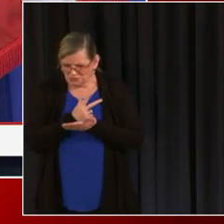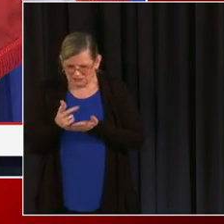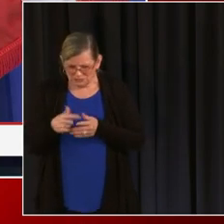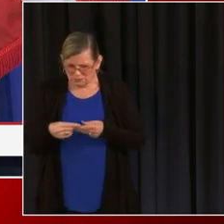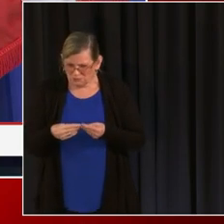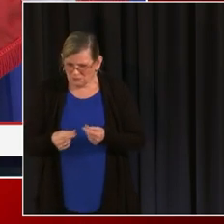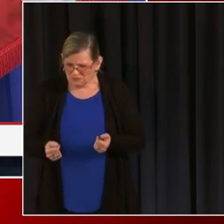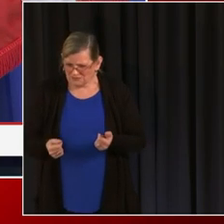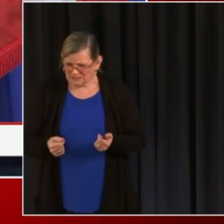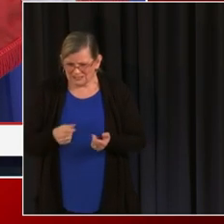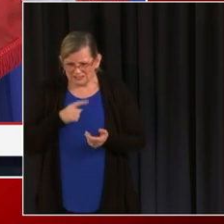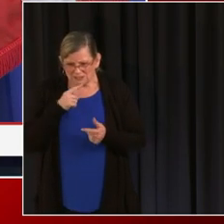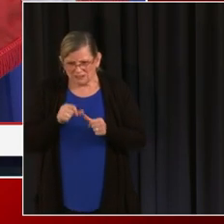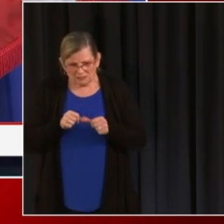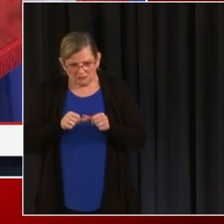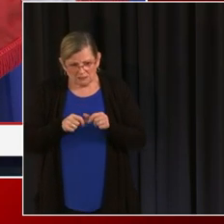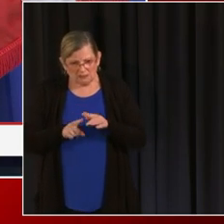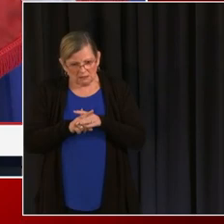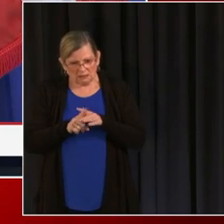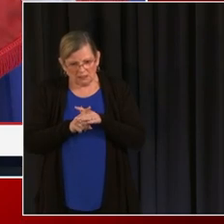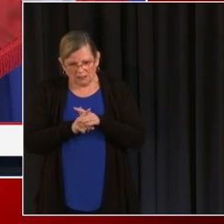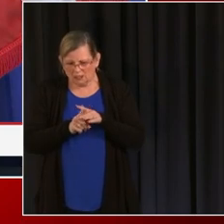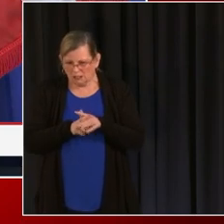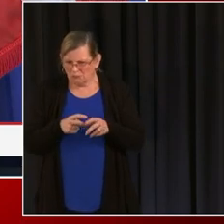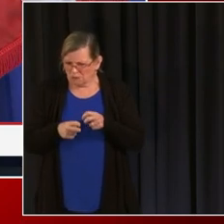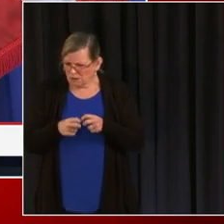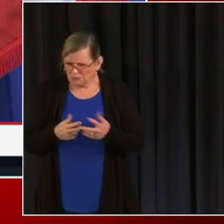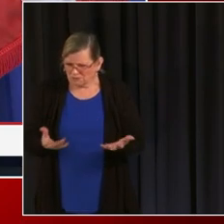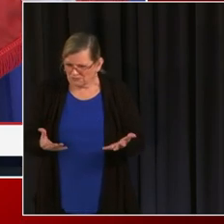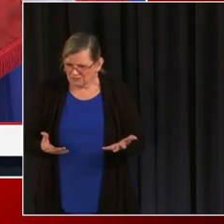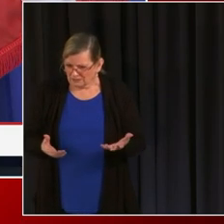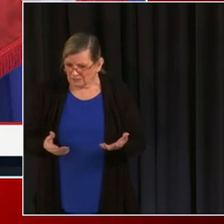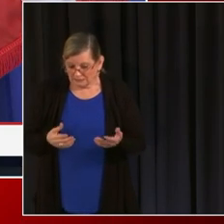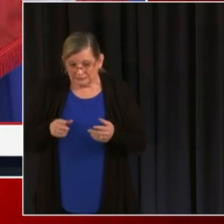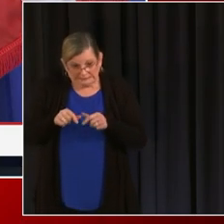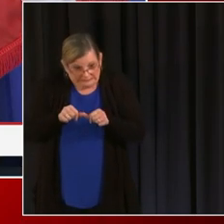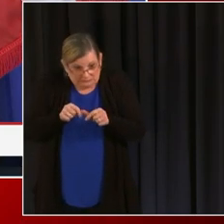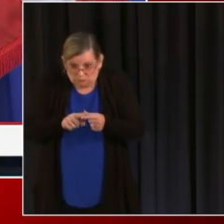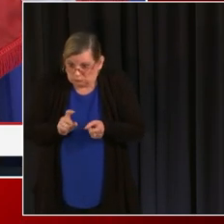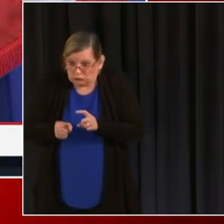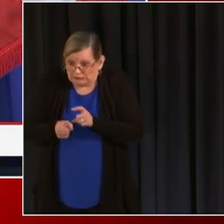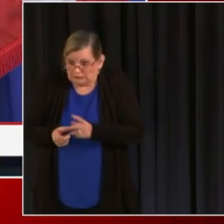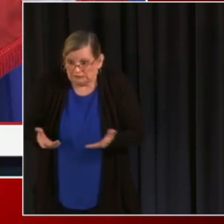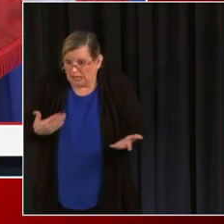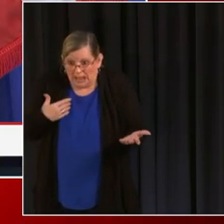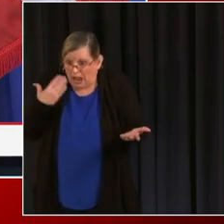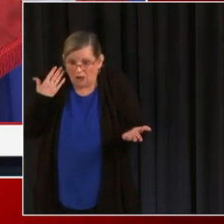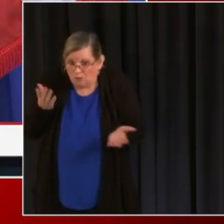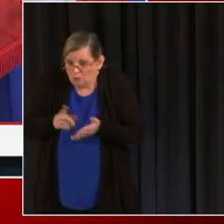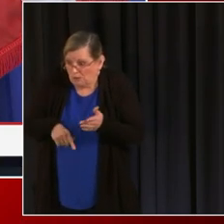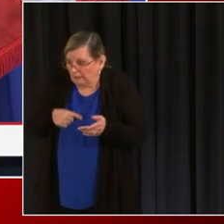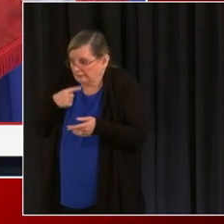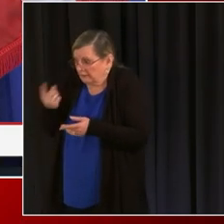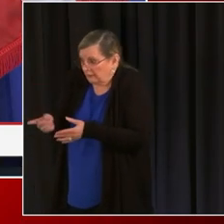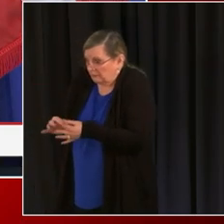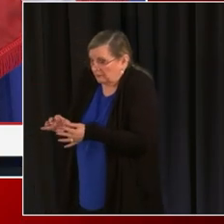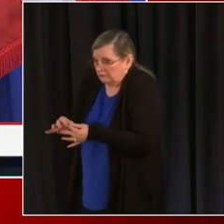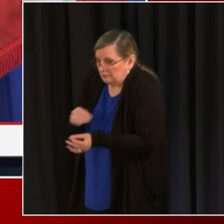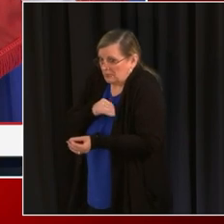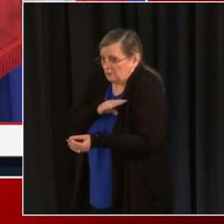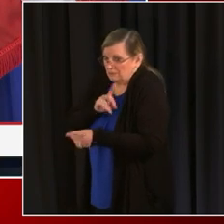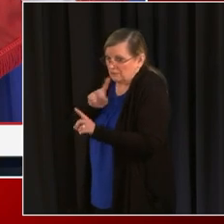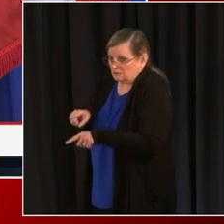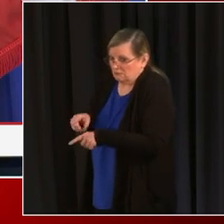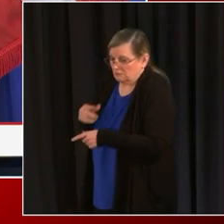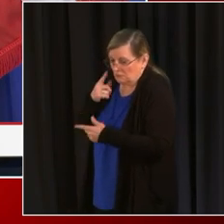is continue to be a problem every time? Well, it continues to change, right? Yeah. So as the program, I don't know what to tell you. If we have to